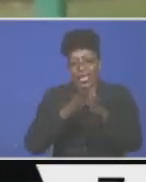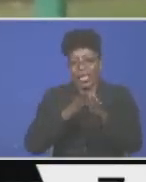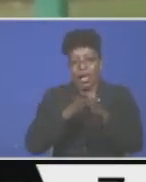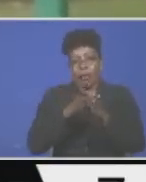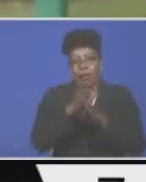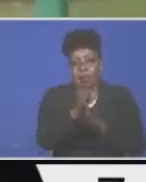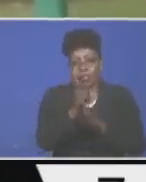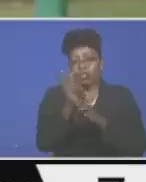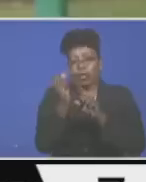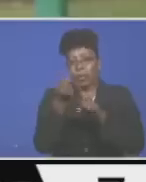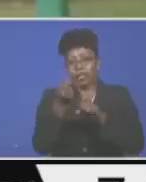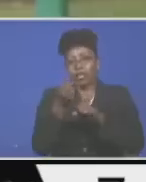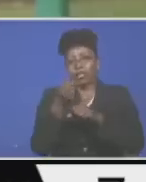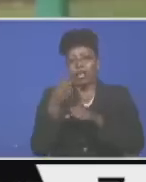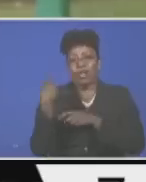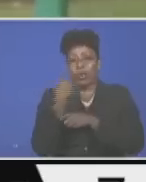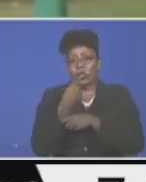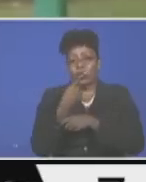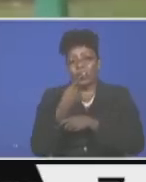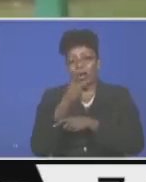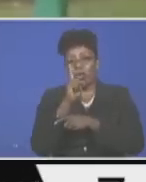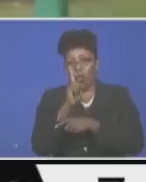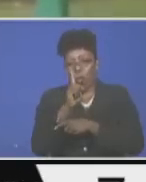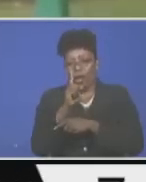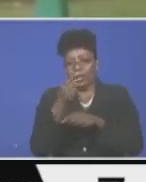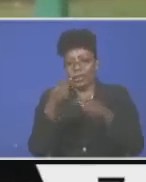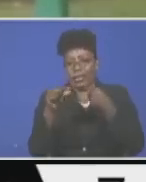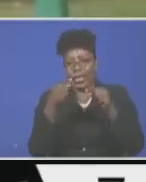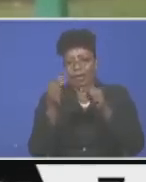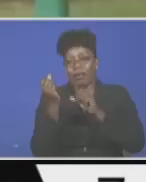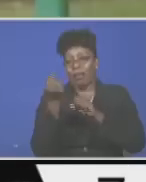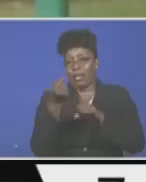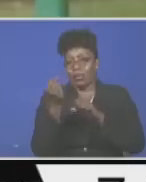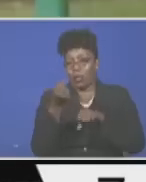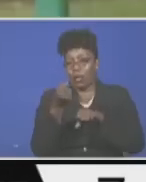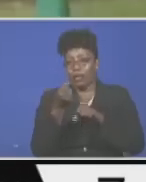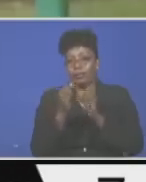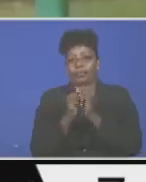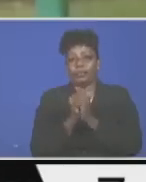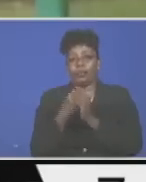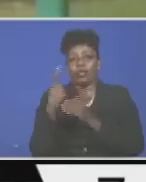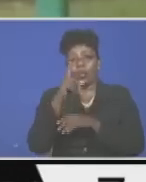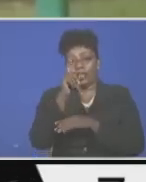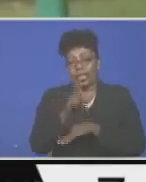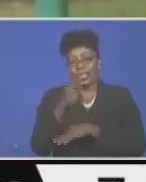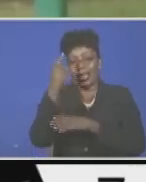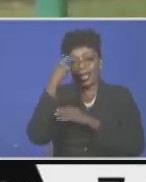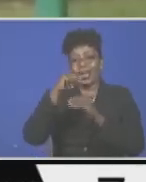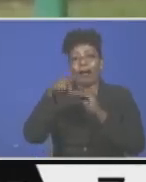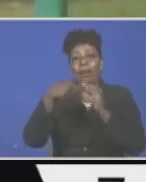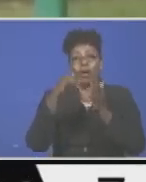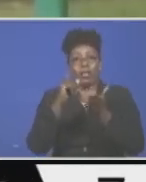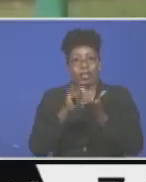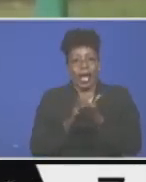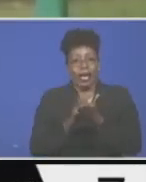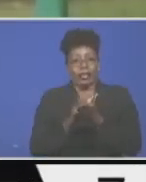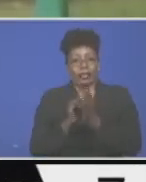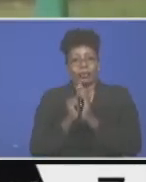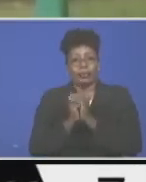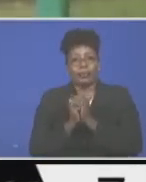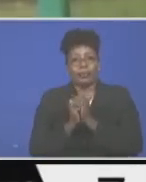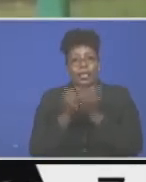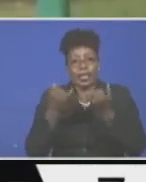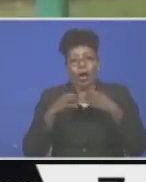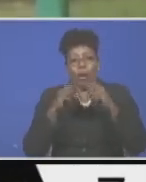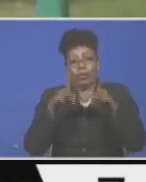baseball, but we only play 1 round of baseball. We need to think about that, man. You know what I mean? So the